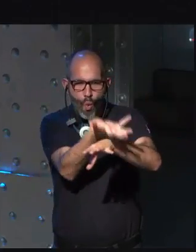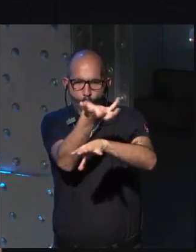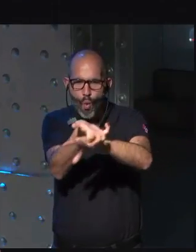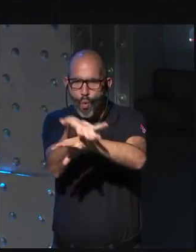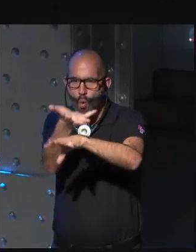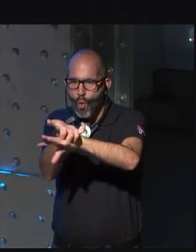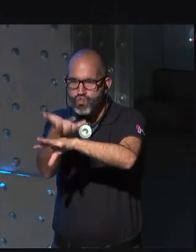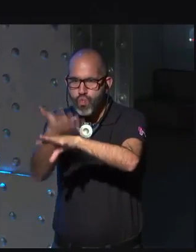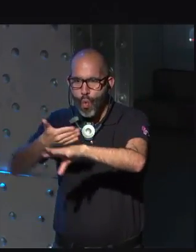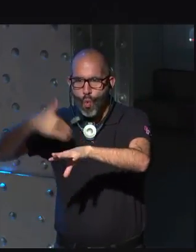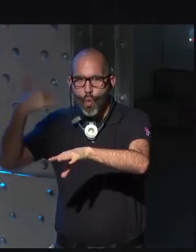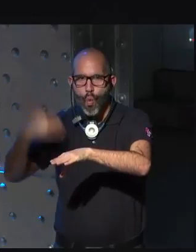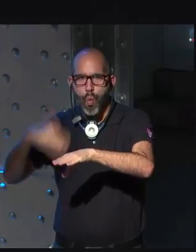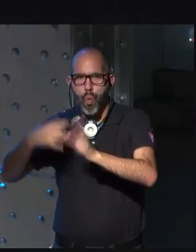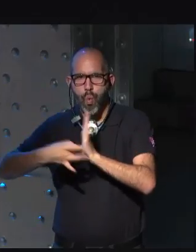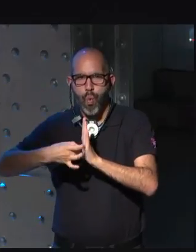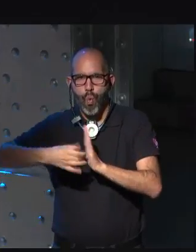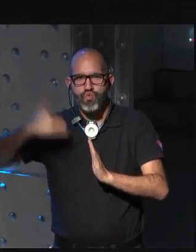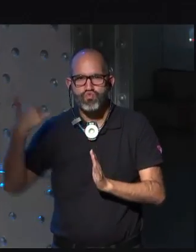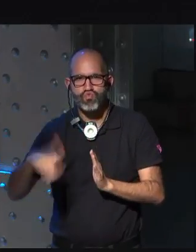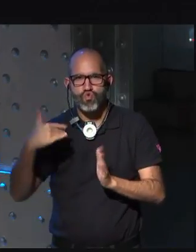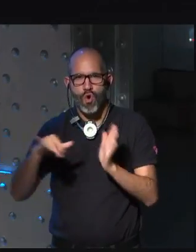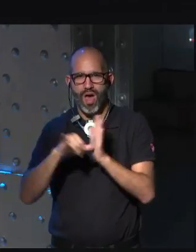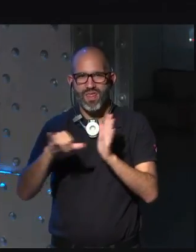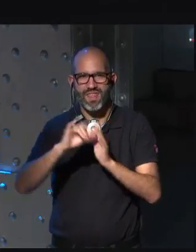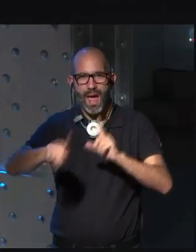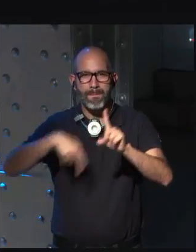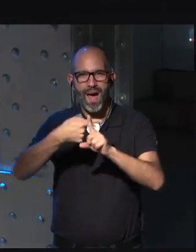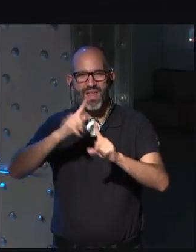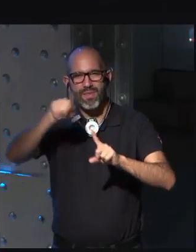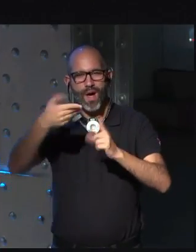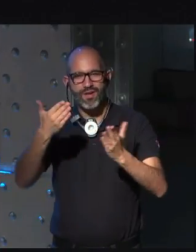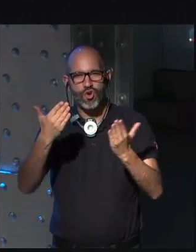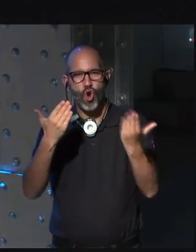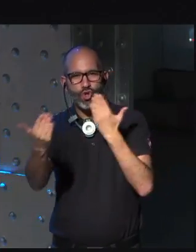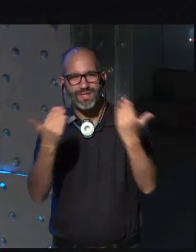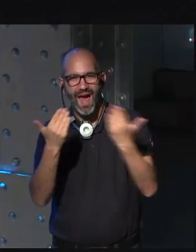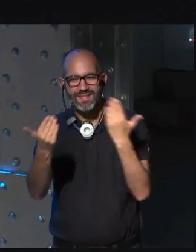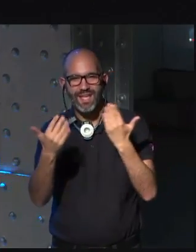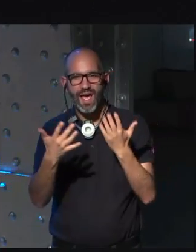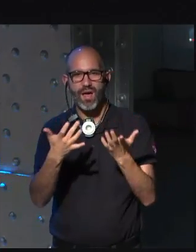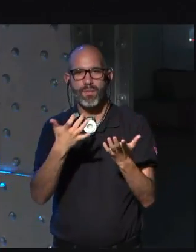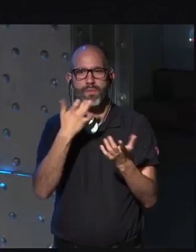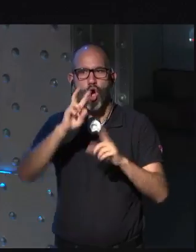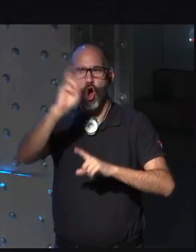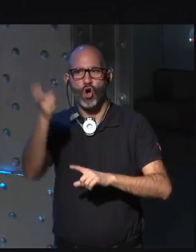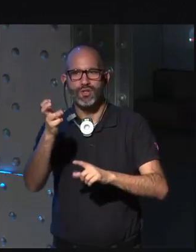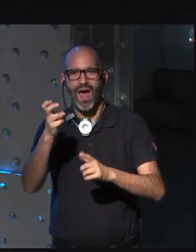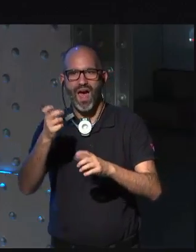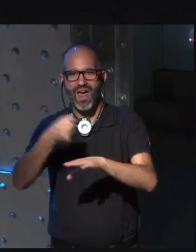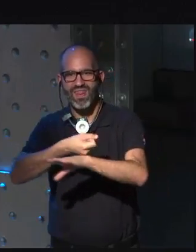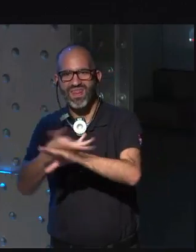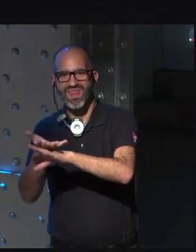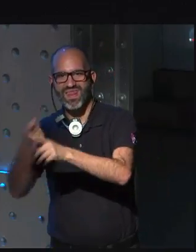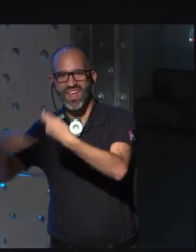you could then contrast it to, say, a Sun Records, like rockabilly record a few years later, where it just sounds like